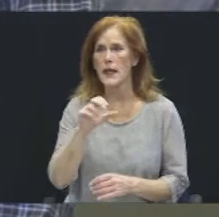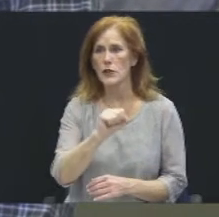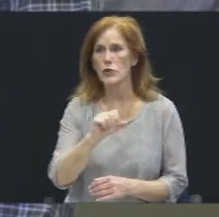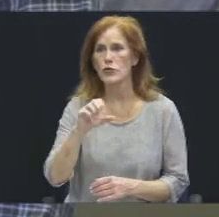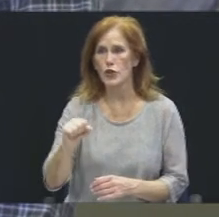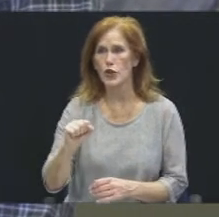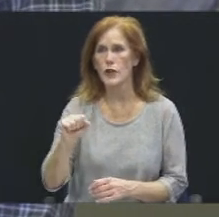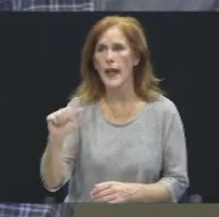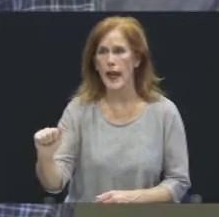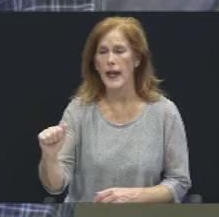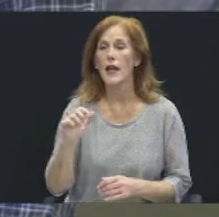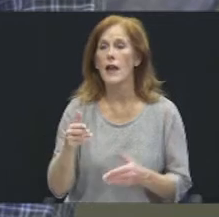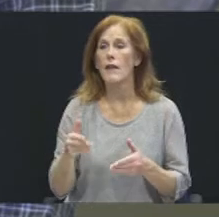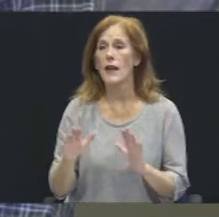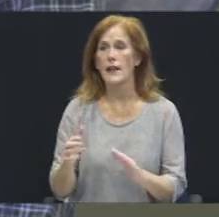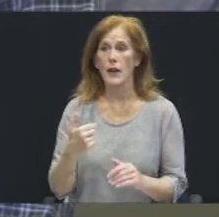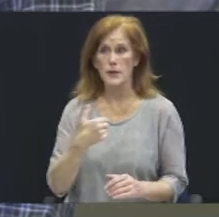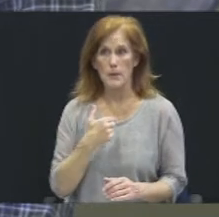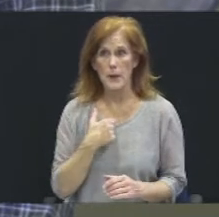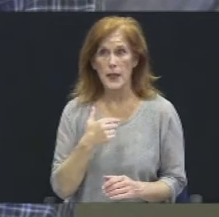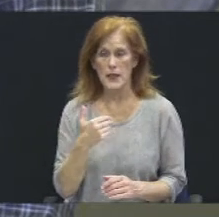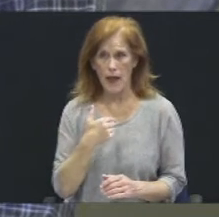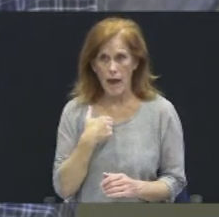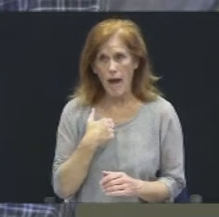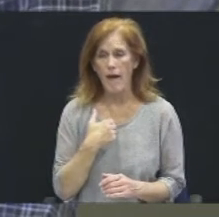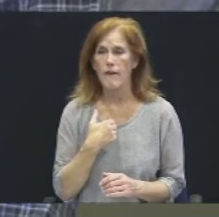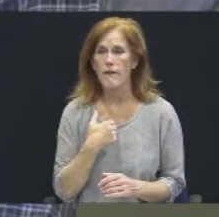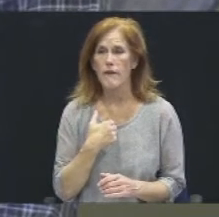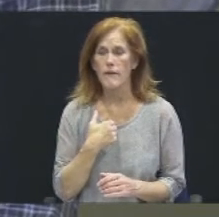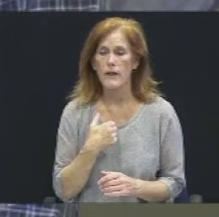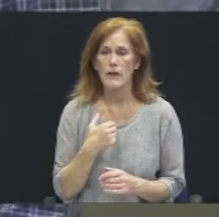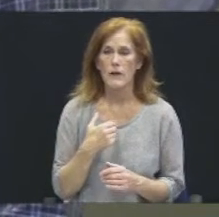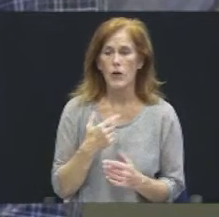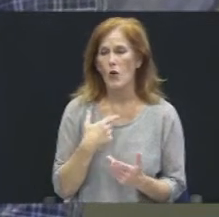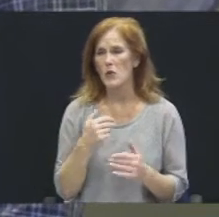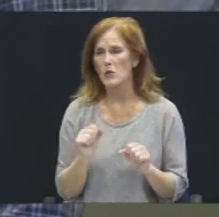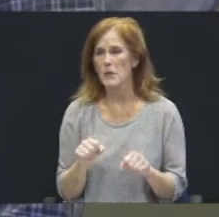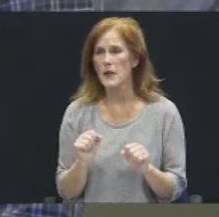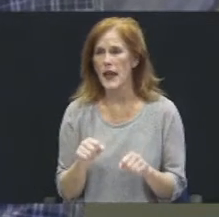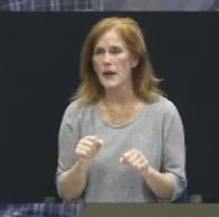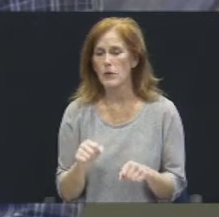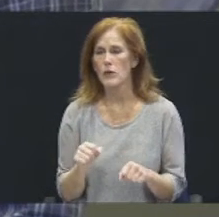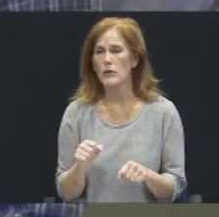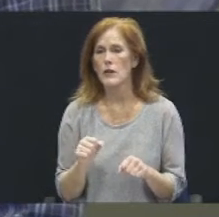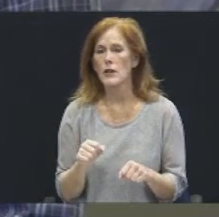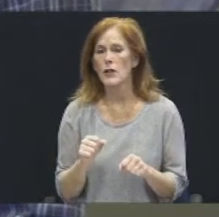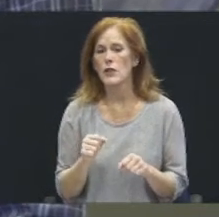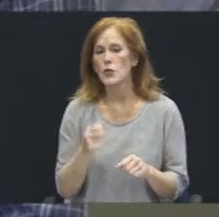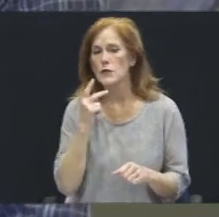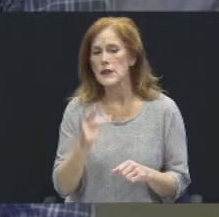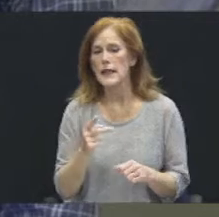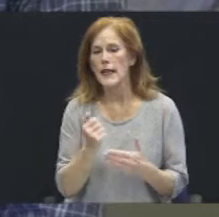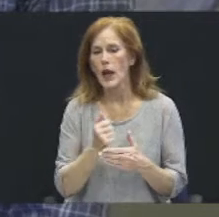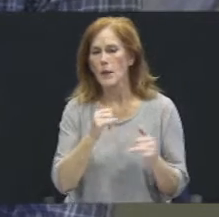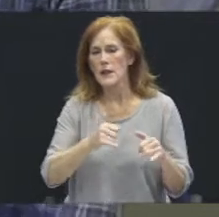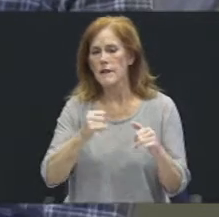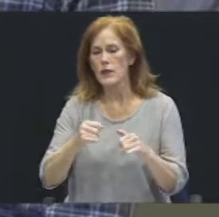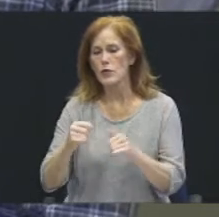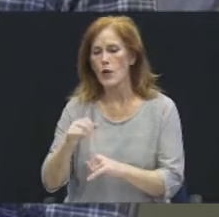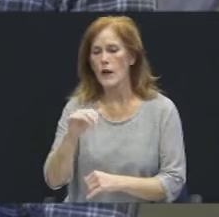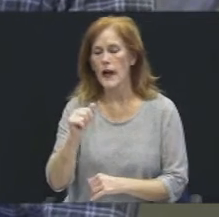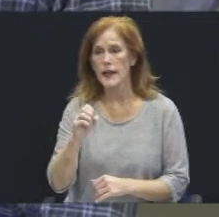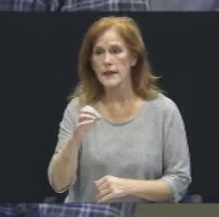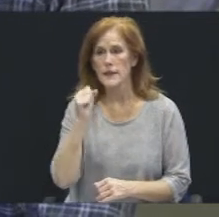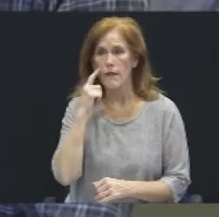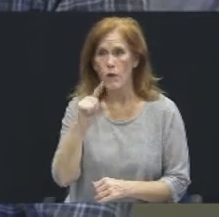Administration. So that allows me to have access to individual cases for